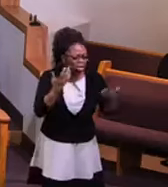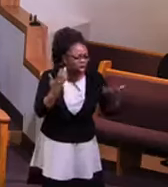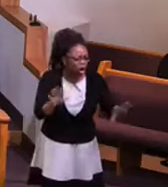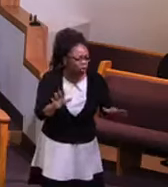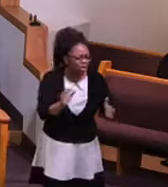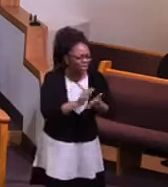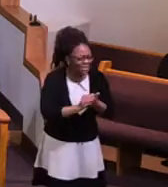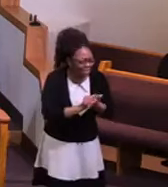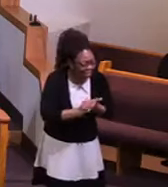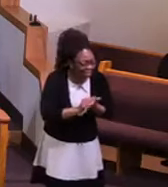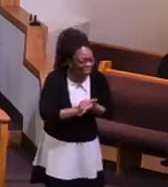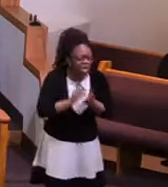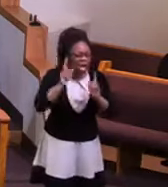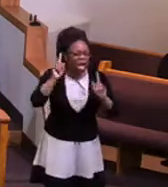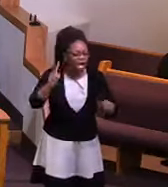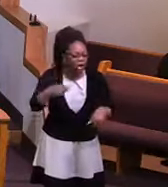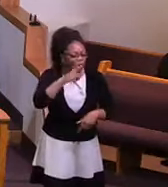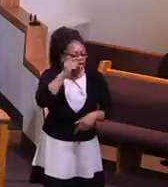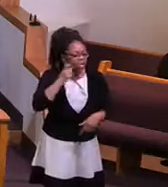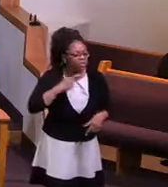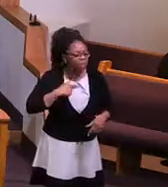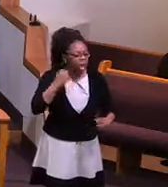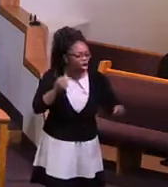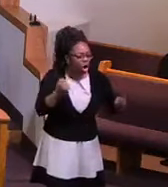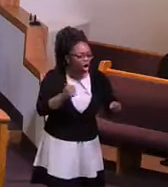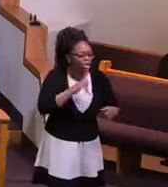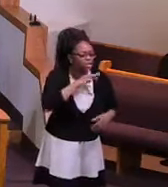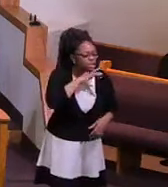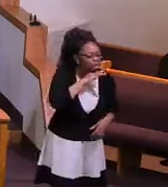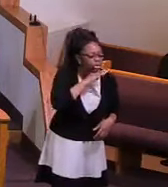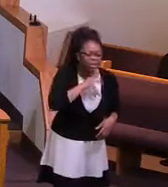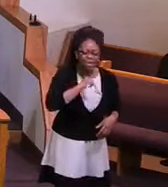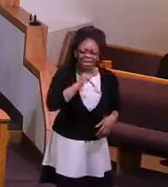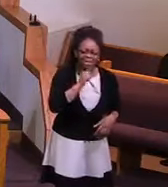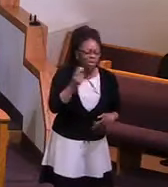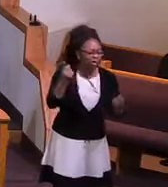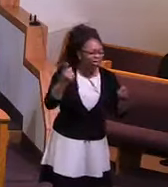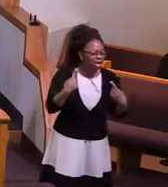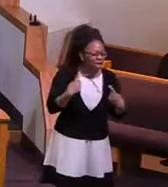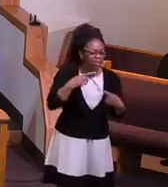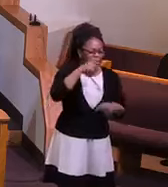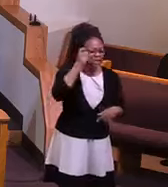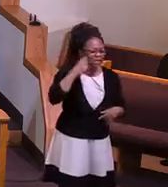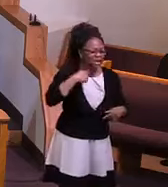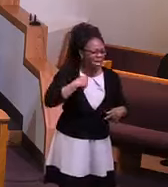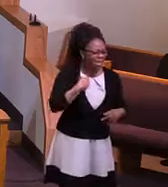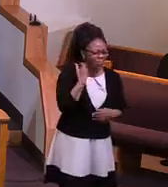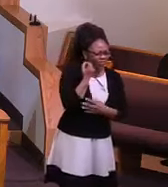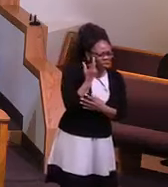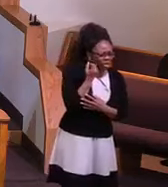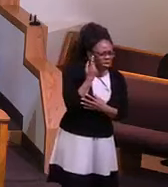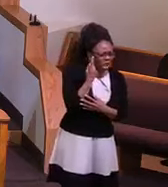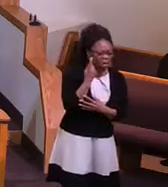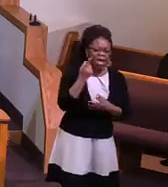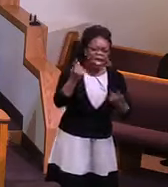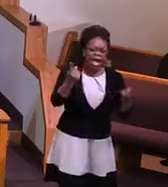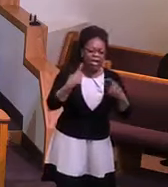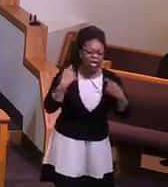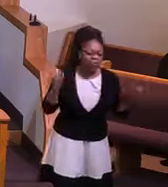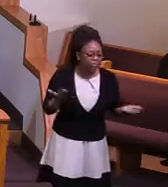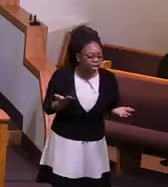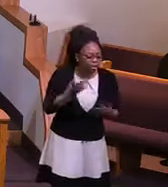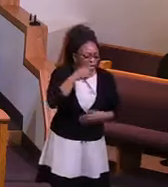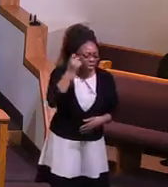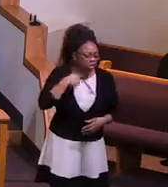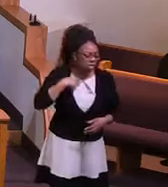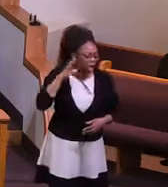I go because it's dirty. See, I don't come here because I have it all figured out. I come here because I heard that